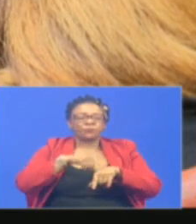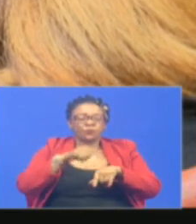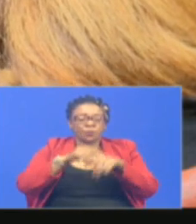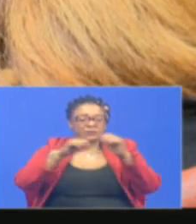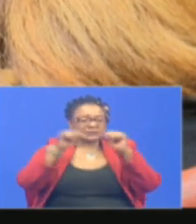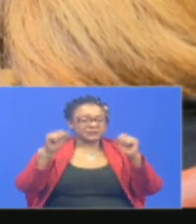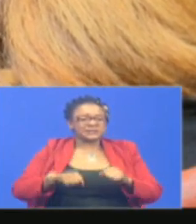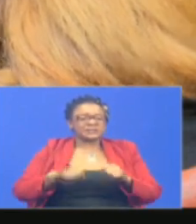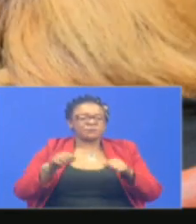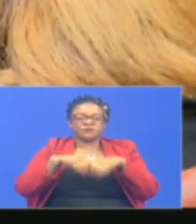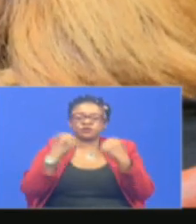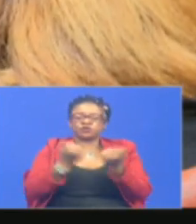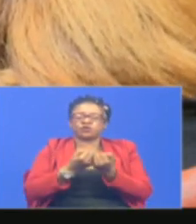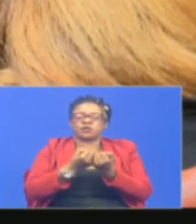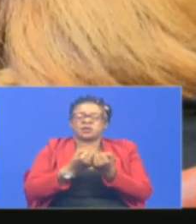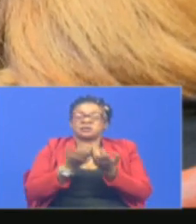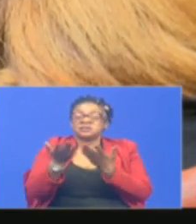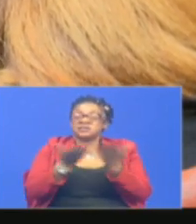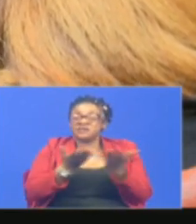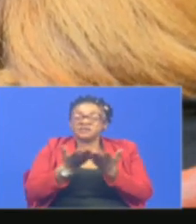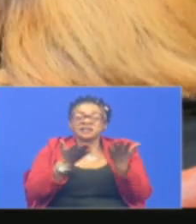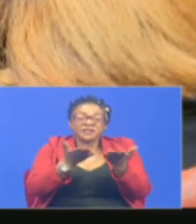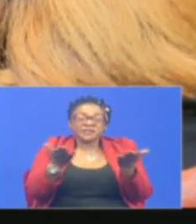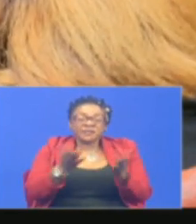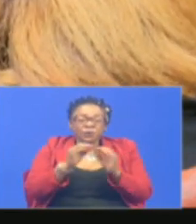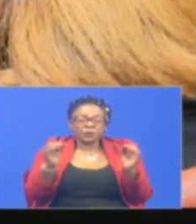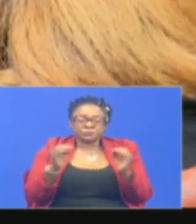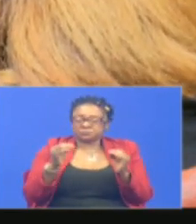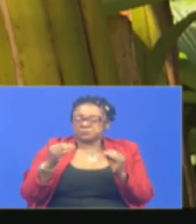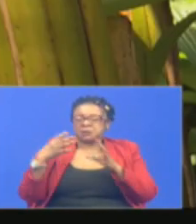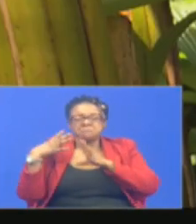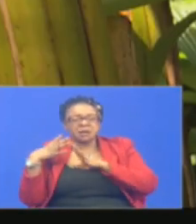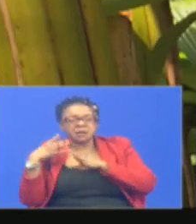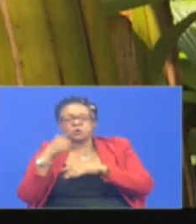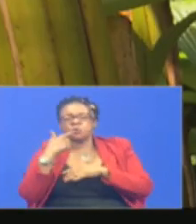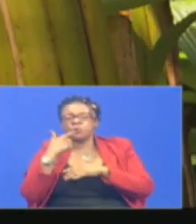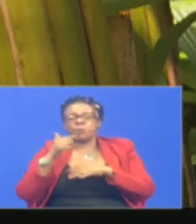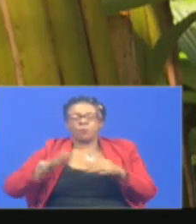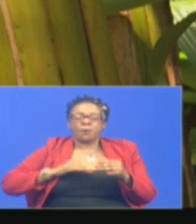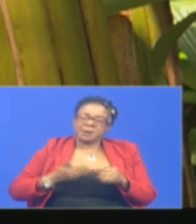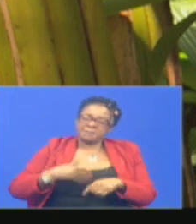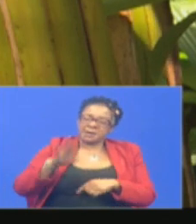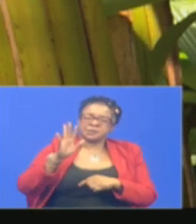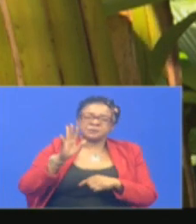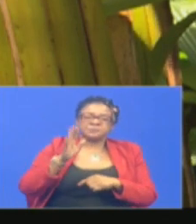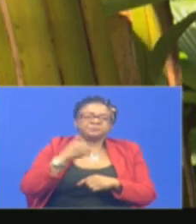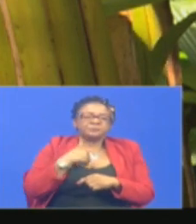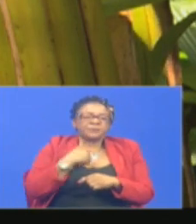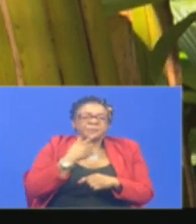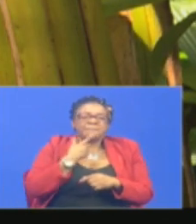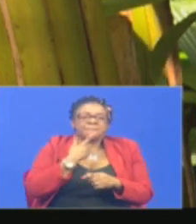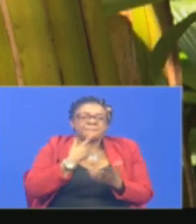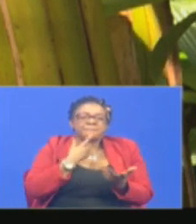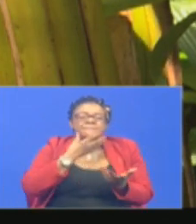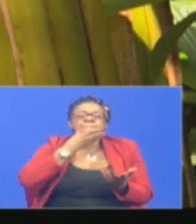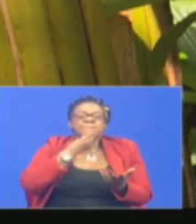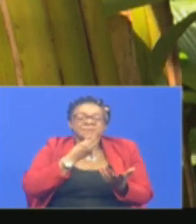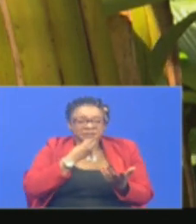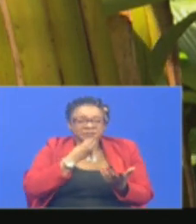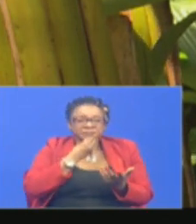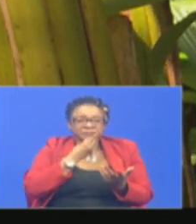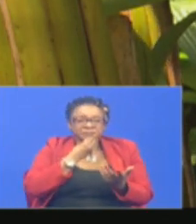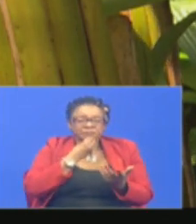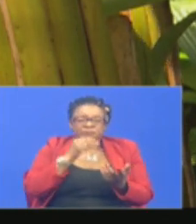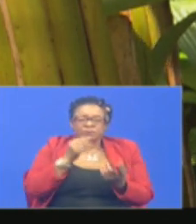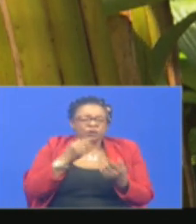social services are not available, that burden falls to women predominantly. And I'm not saying that the men don't